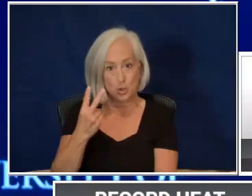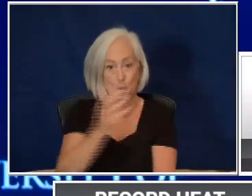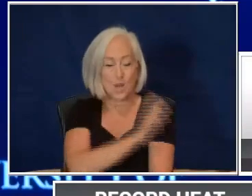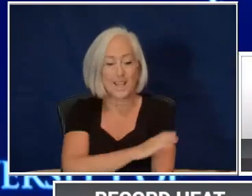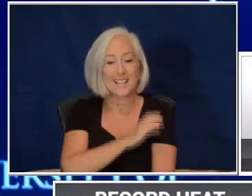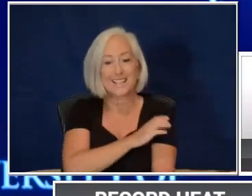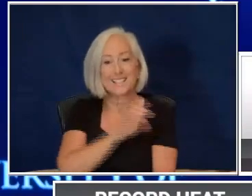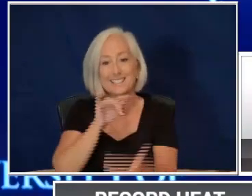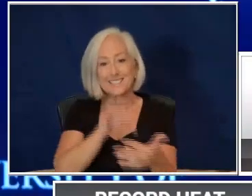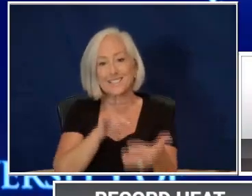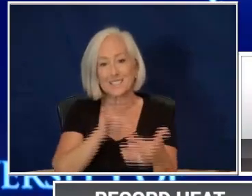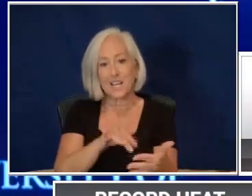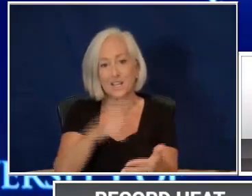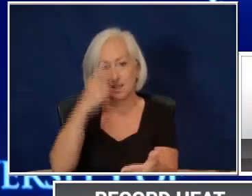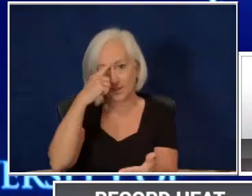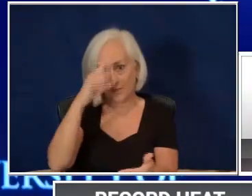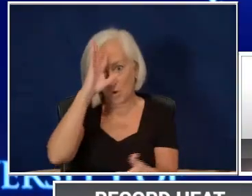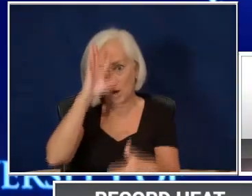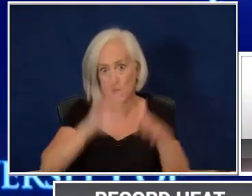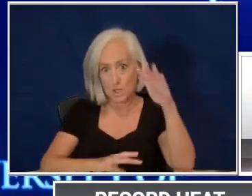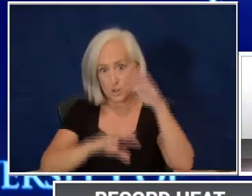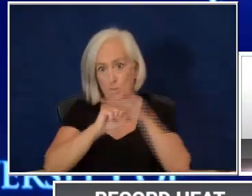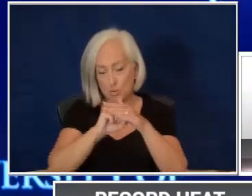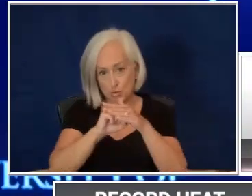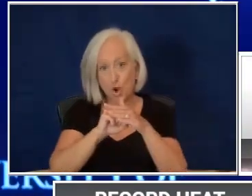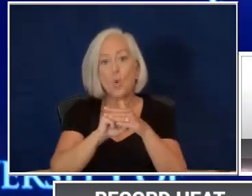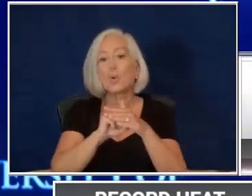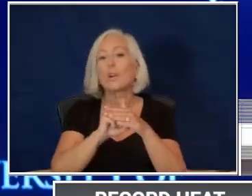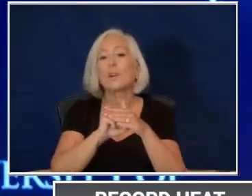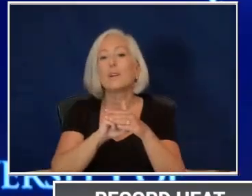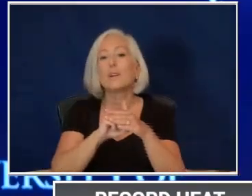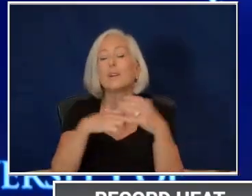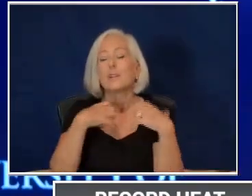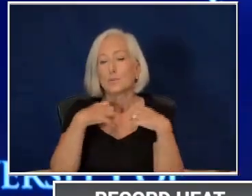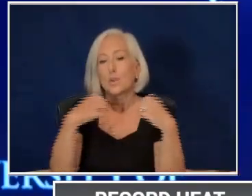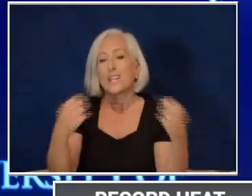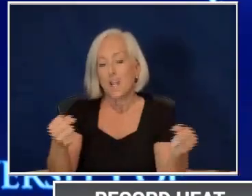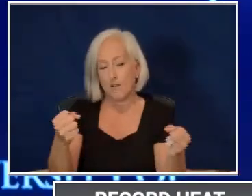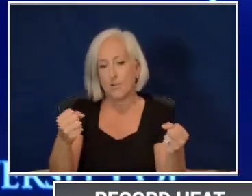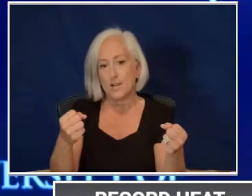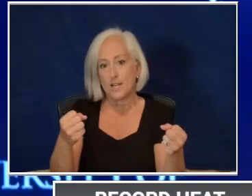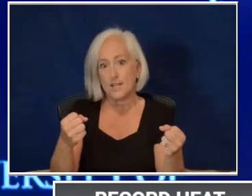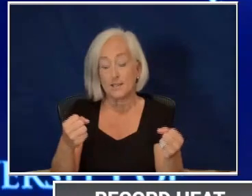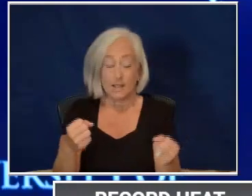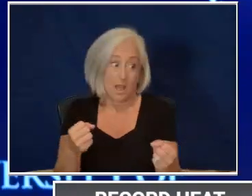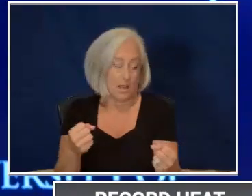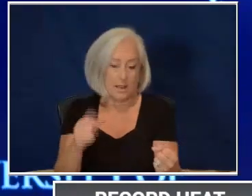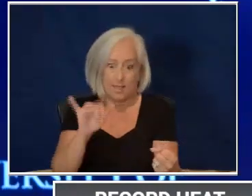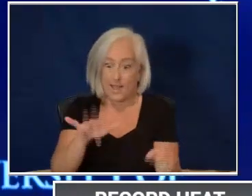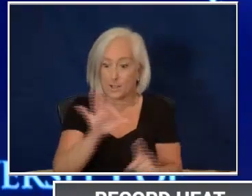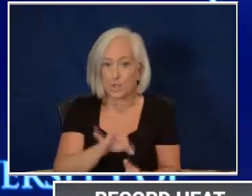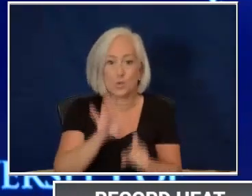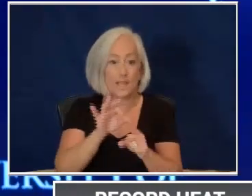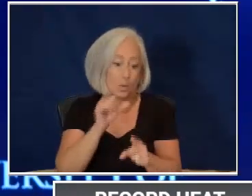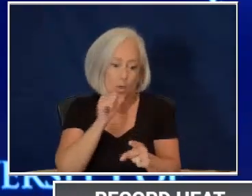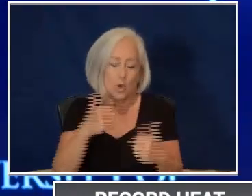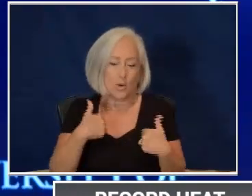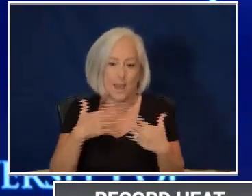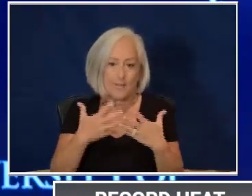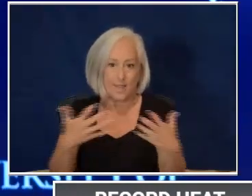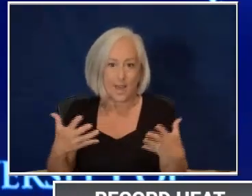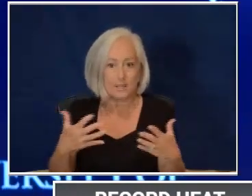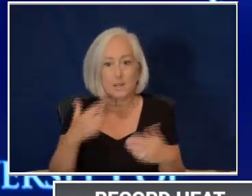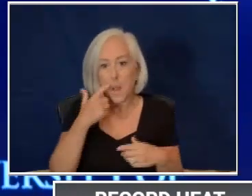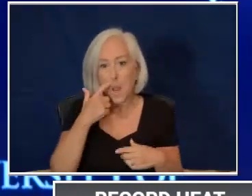research. That's a very unique opportunity that doesn't really exist at a lot of inpatient rehab facilities. And I think it really is a huge benefit